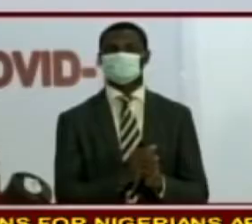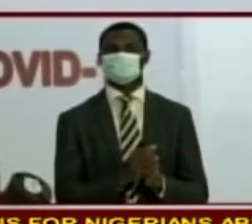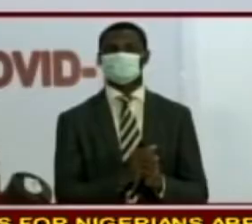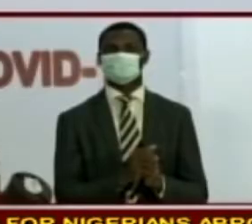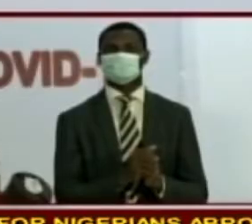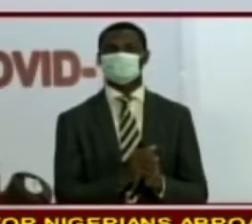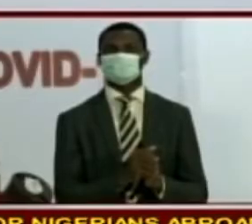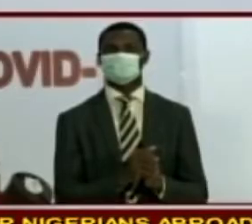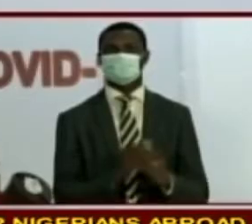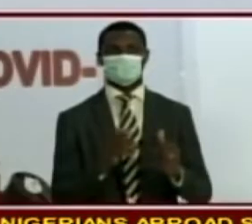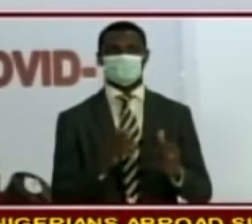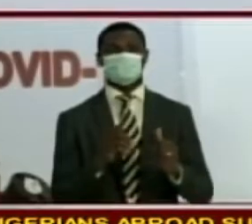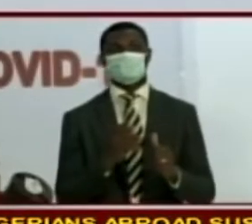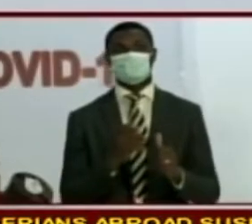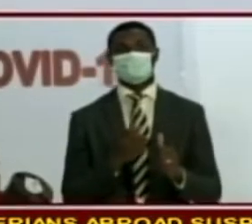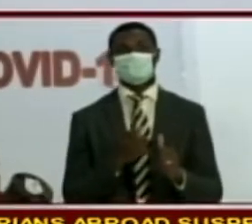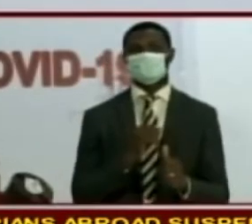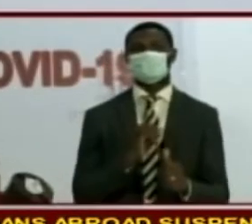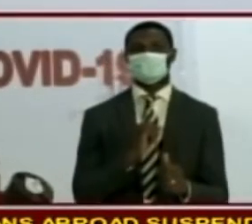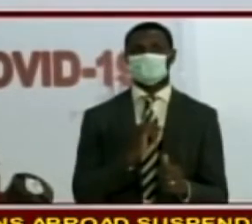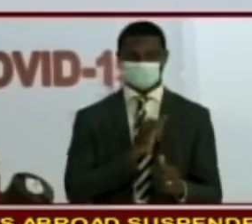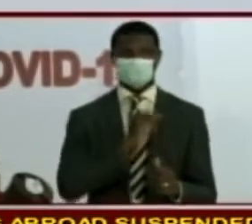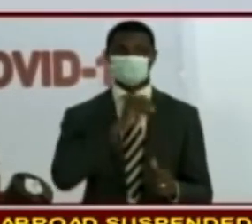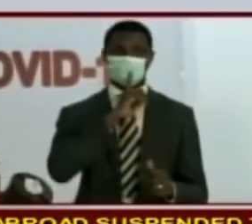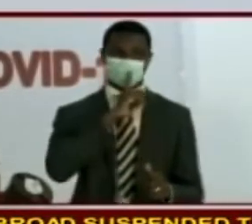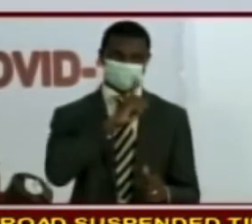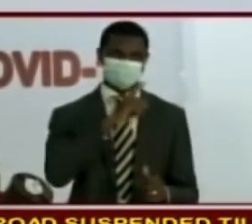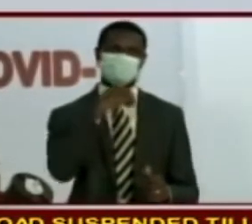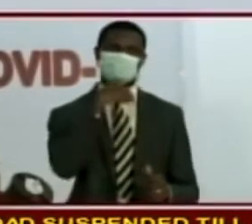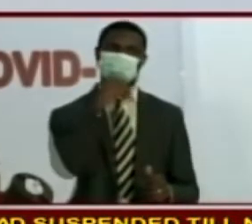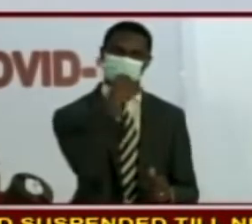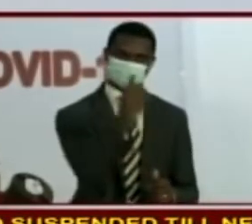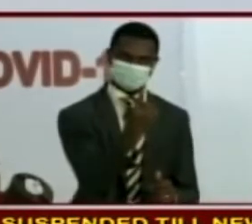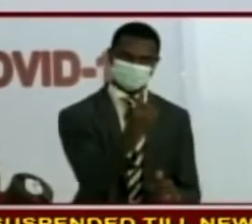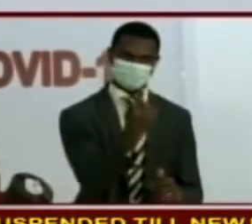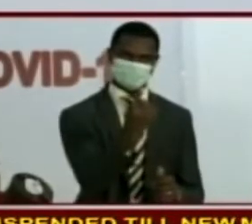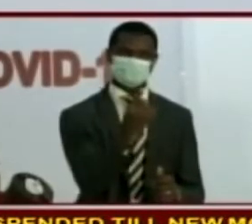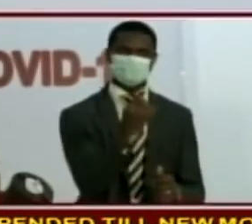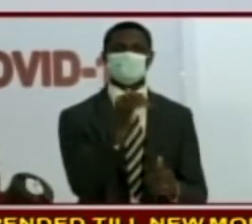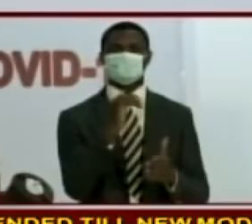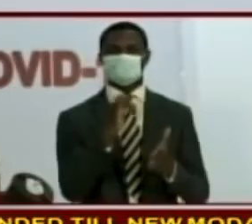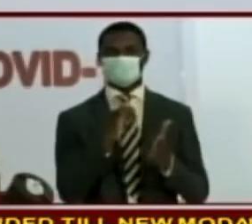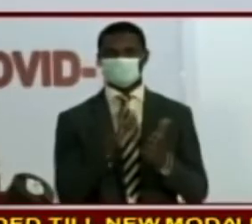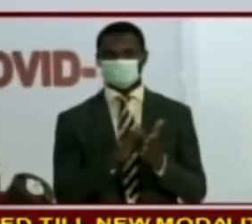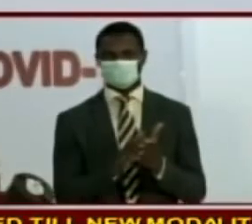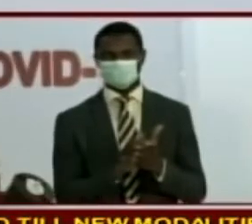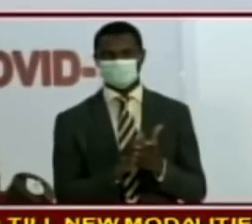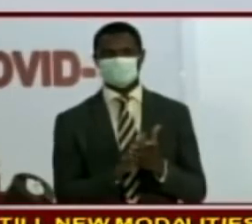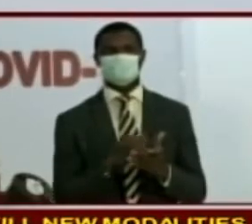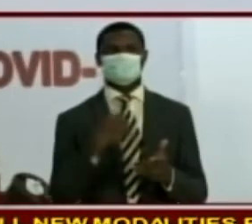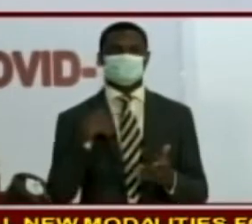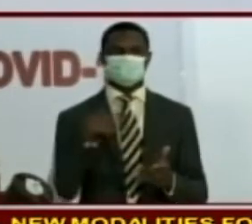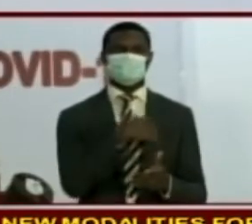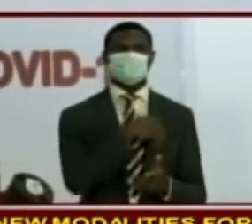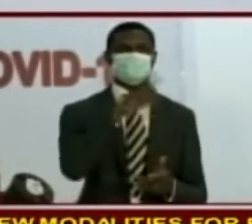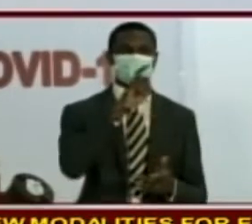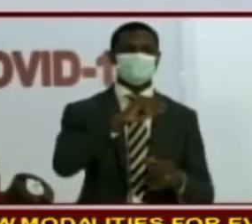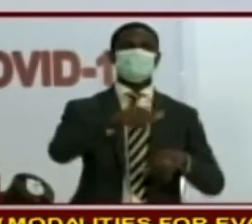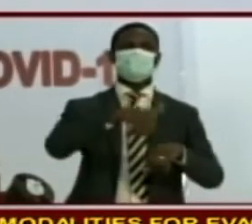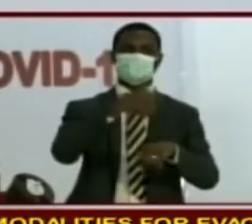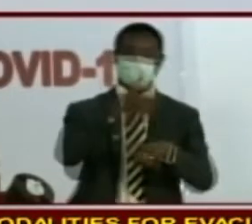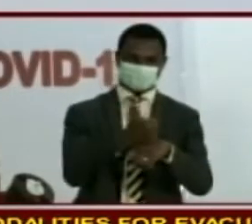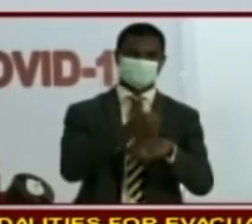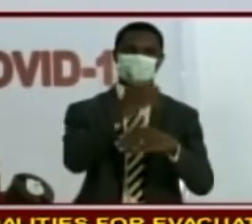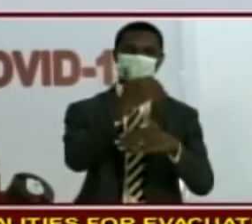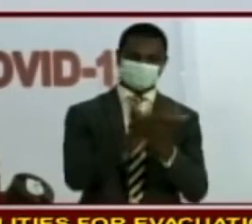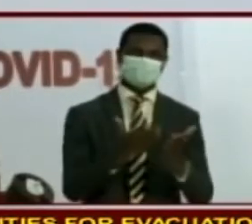of course I did say that that all this has to be in place first. But of course there's